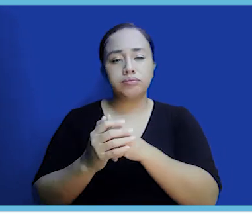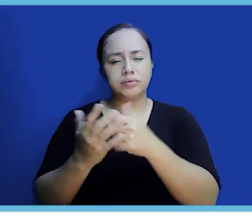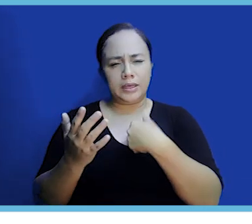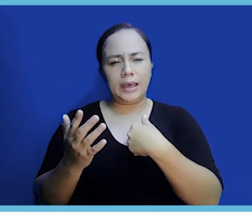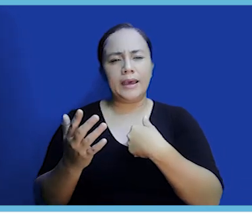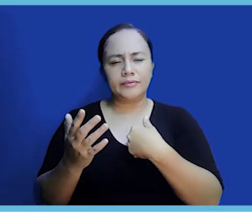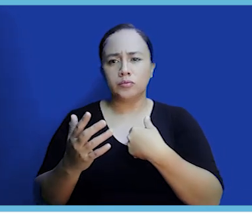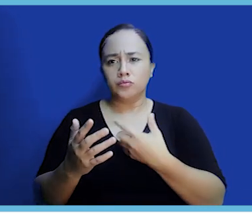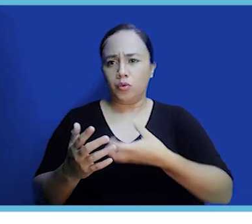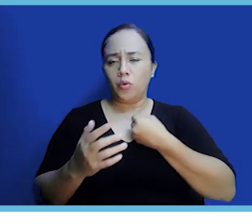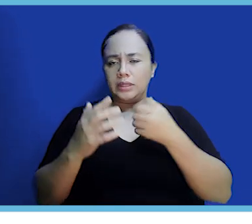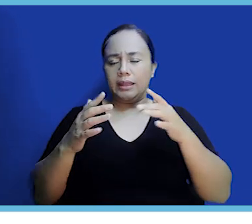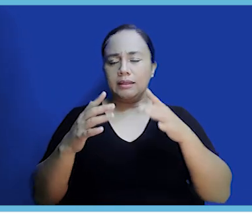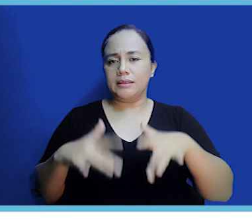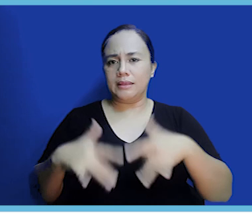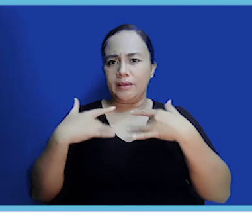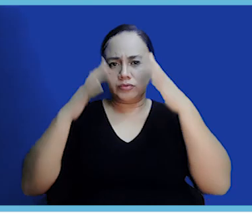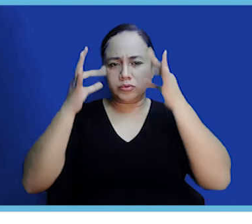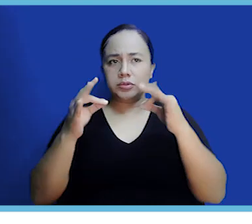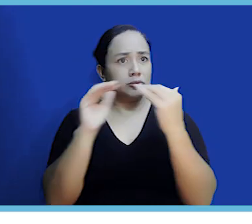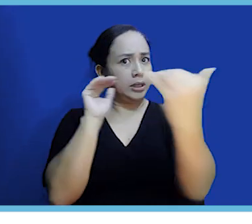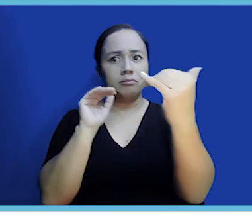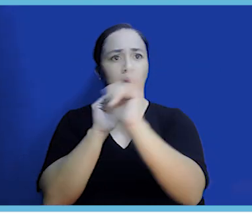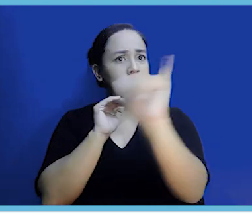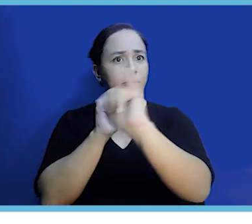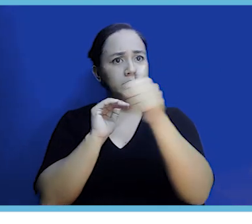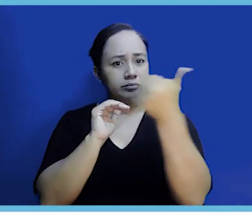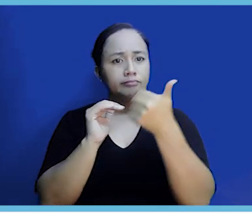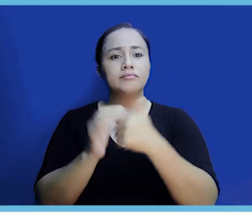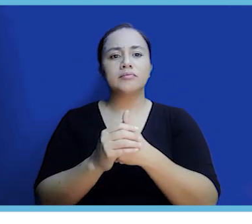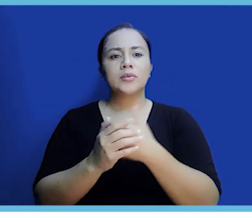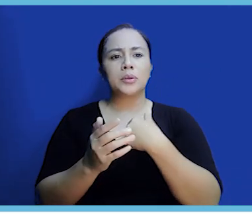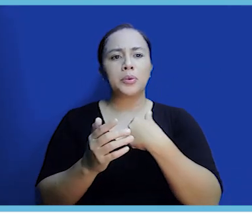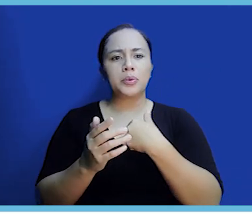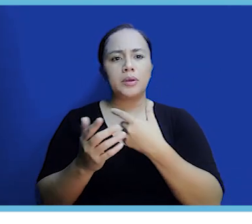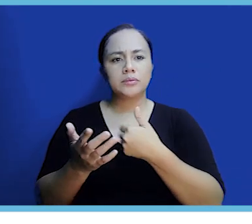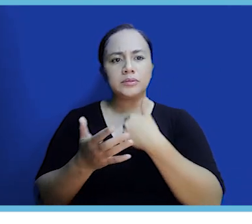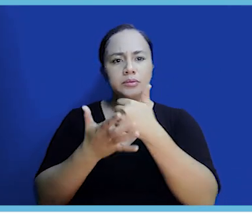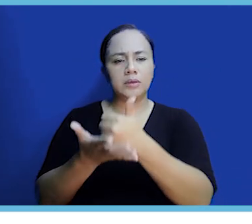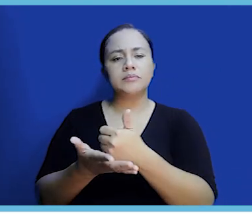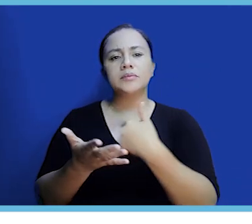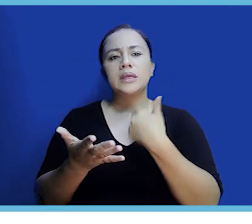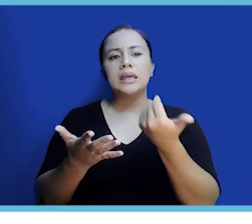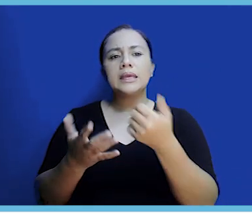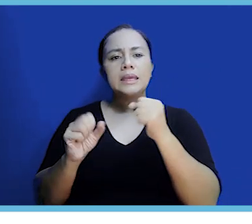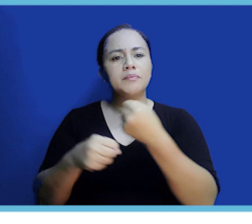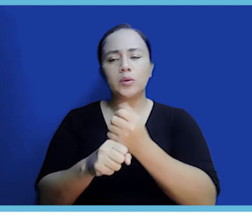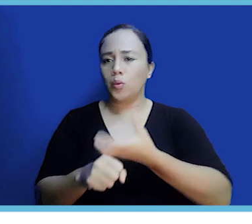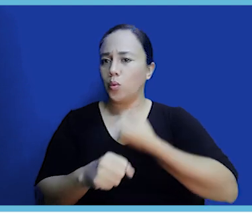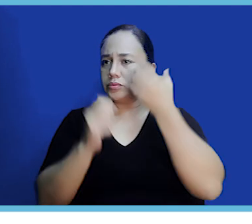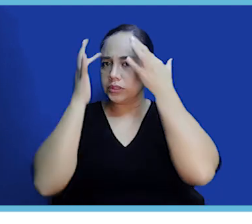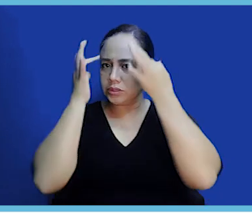with disabilities have reasonable life choices on an equal basis with others, are subject to minimum interference in their